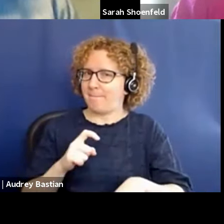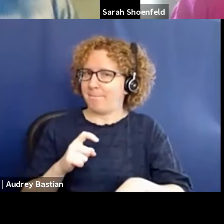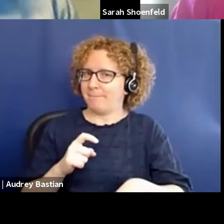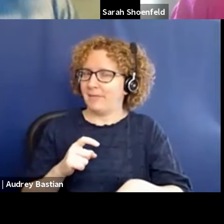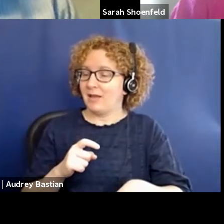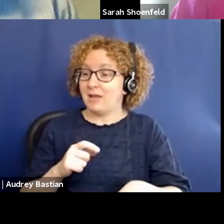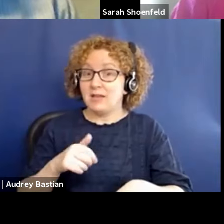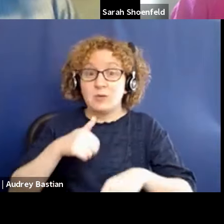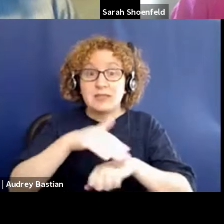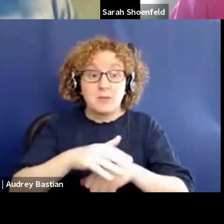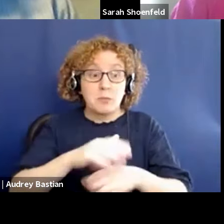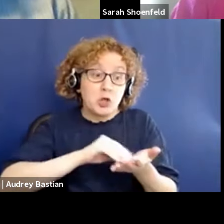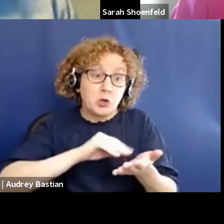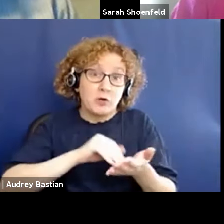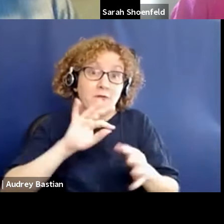to learn French for a year.